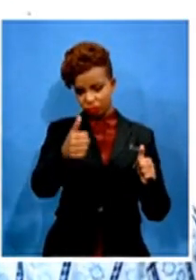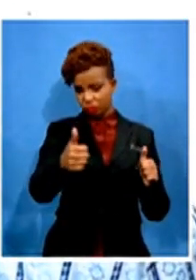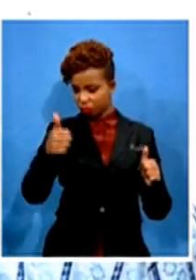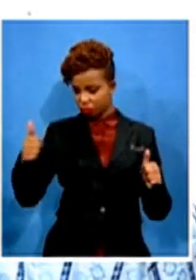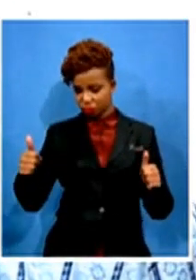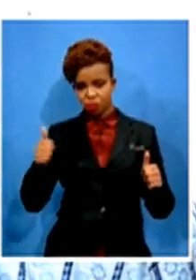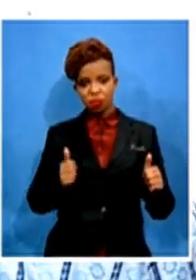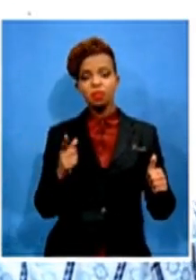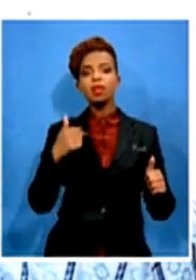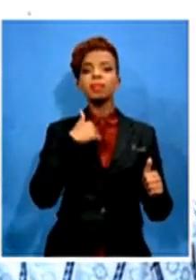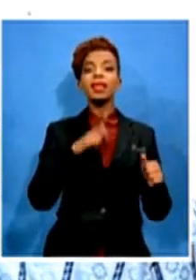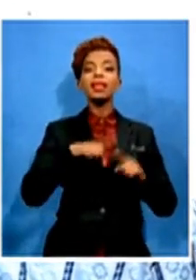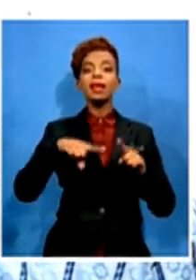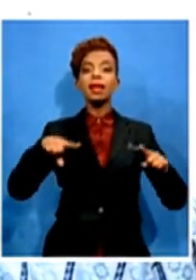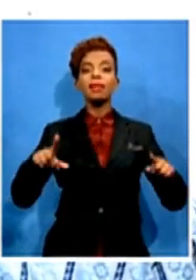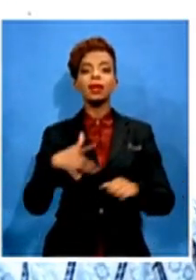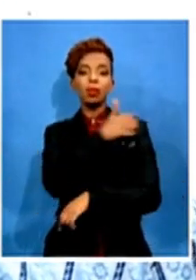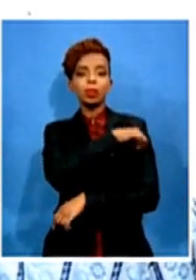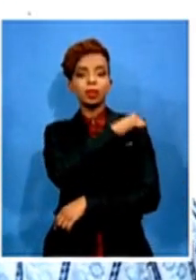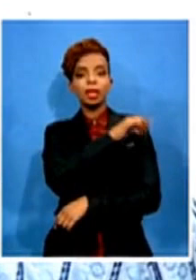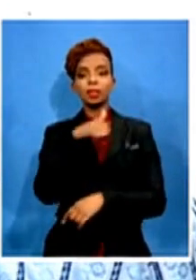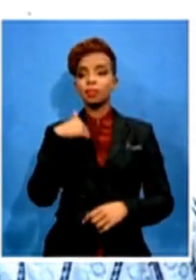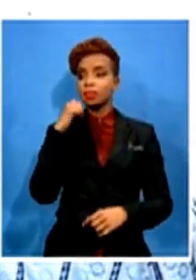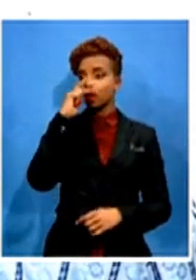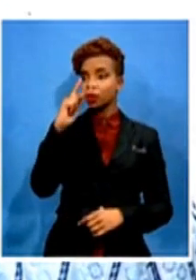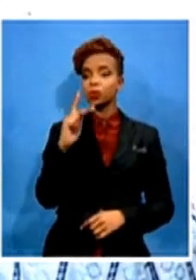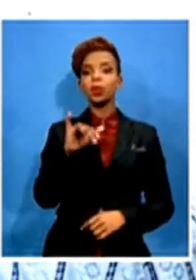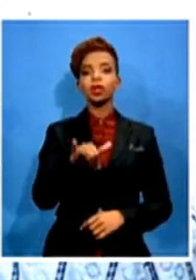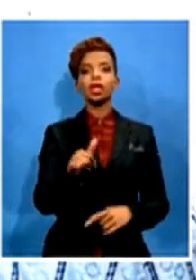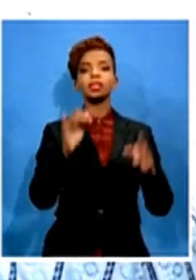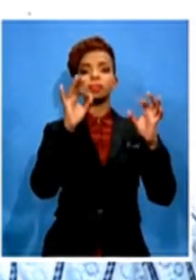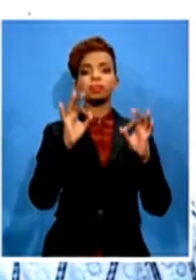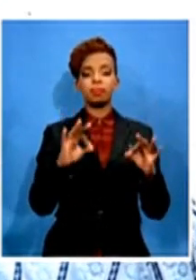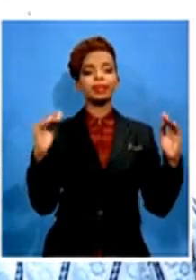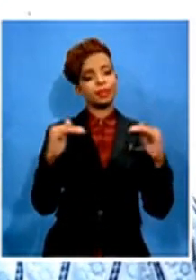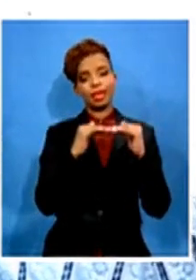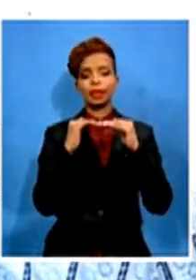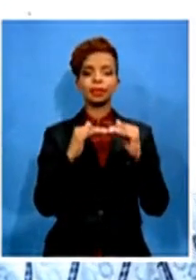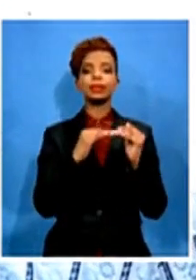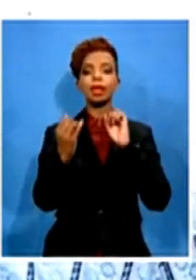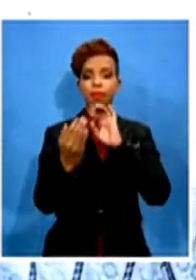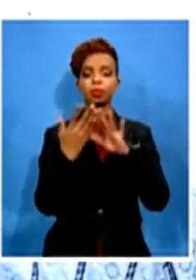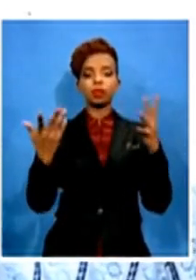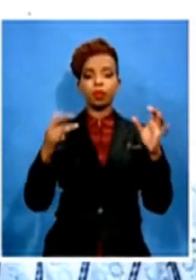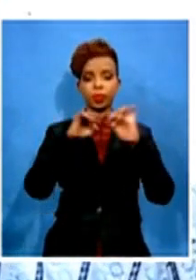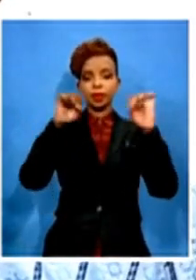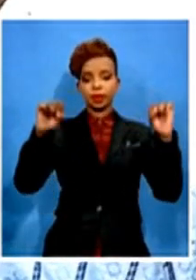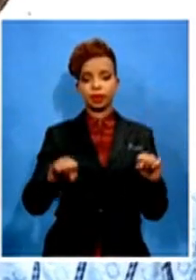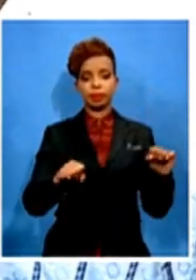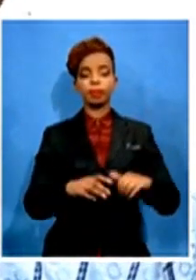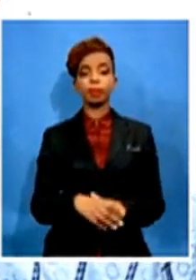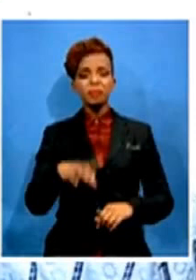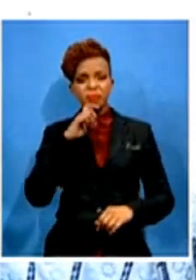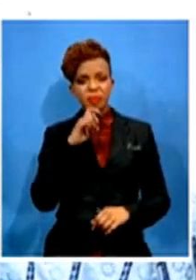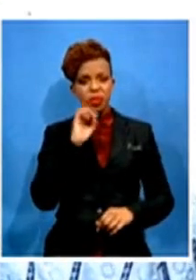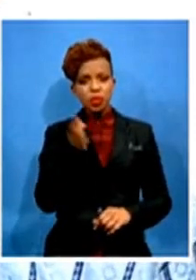standard approach in terms of the system. As to what you use for that, it's up to the particular hospital.